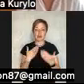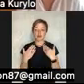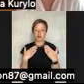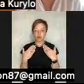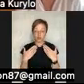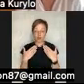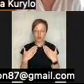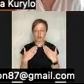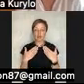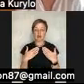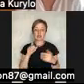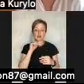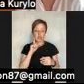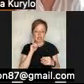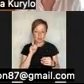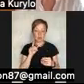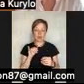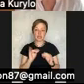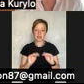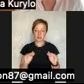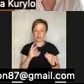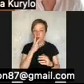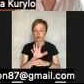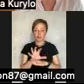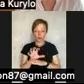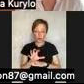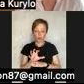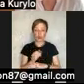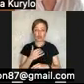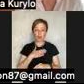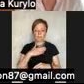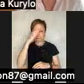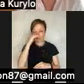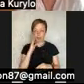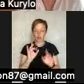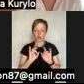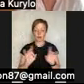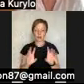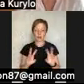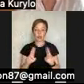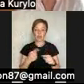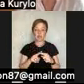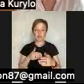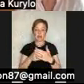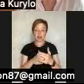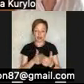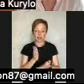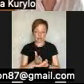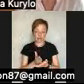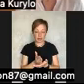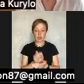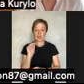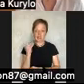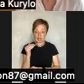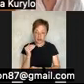guidance, for other needs, and